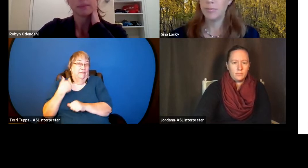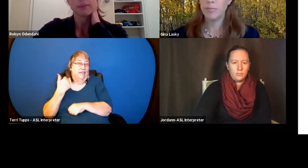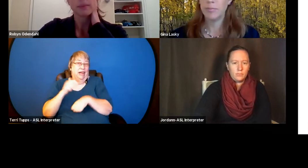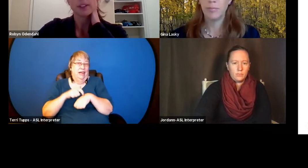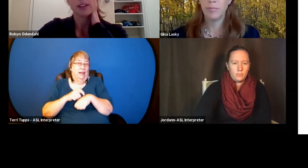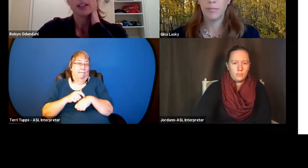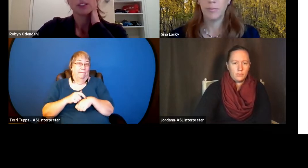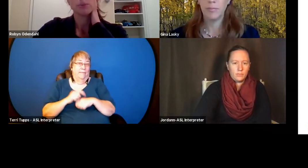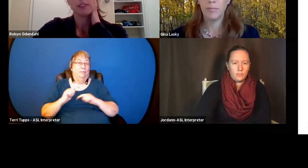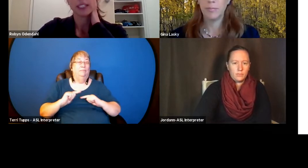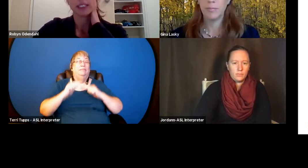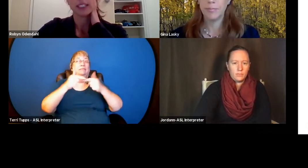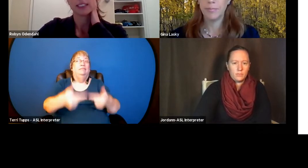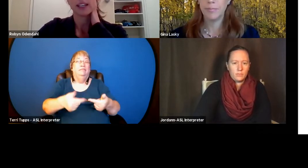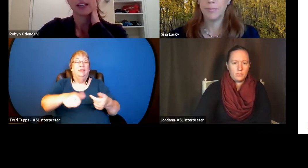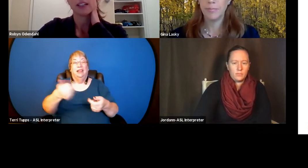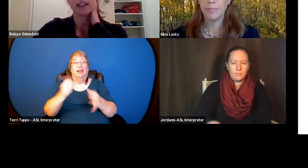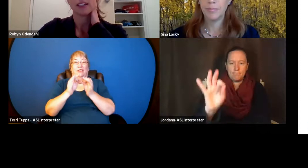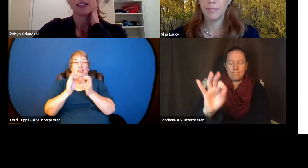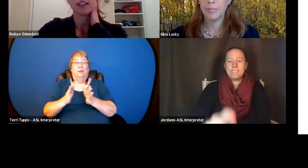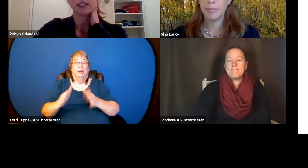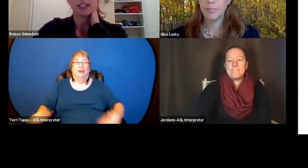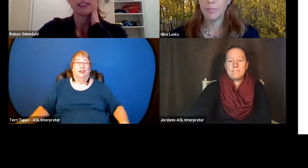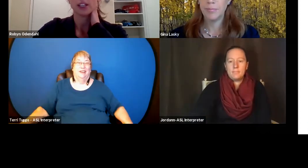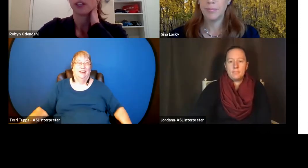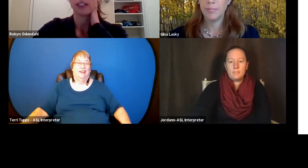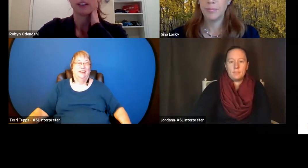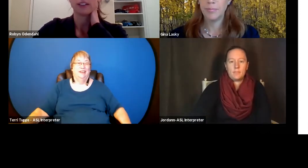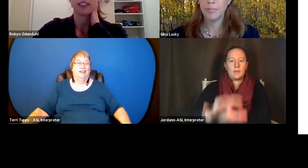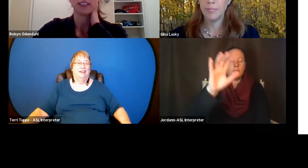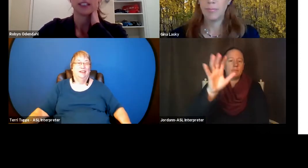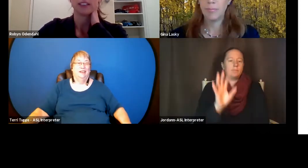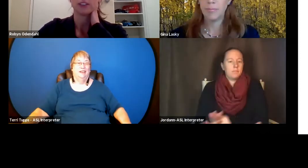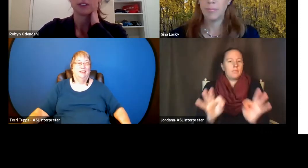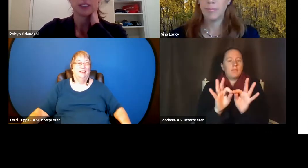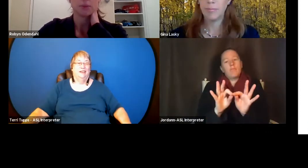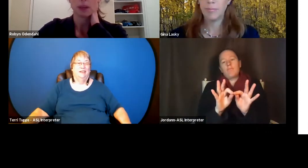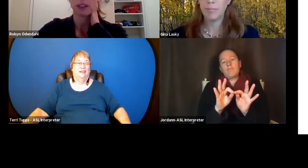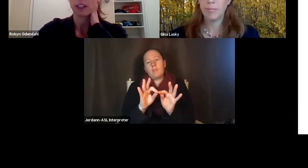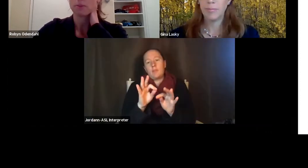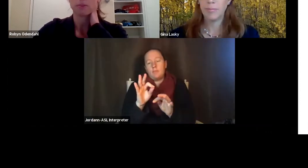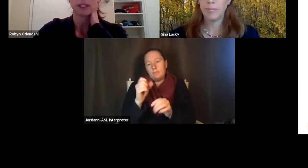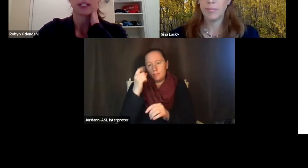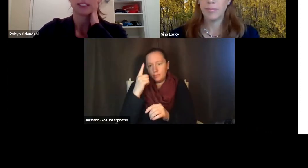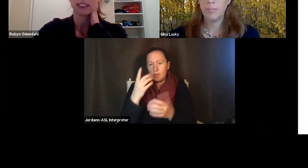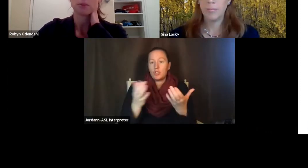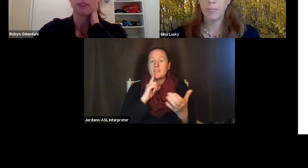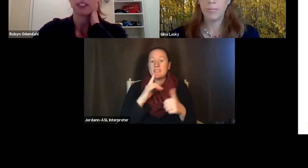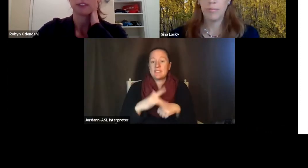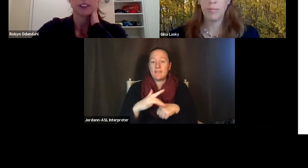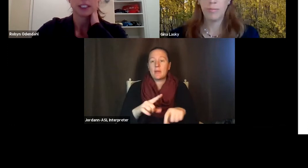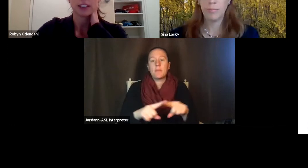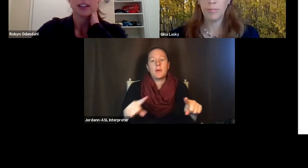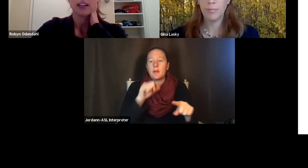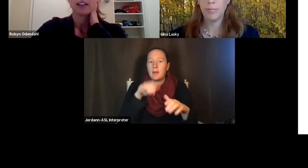need. So moving on to the next slide, the key takeaway here is that services may be available but not accessible,